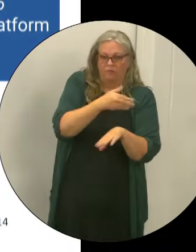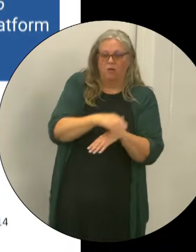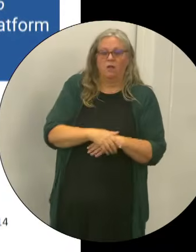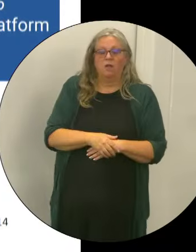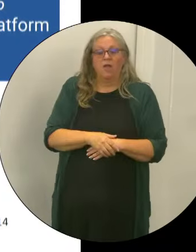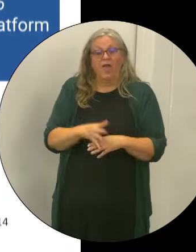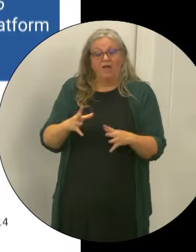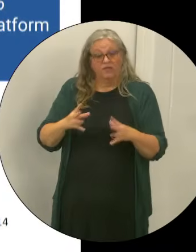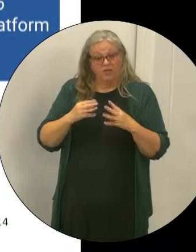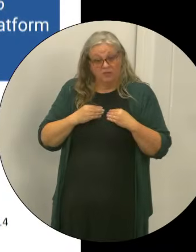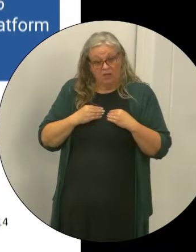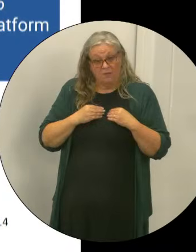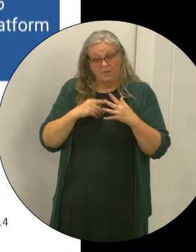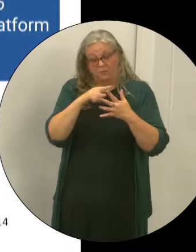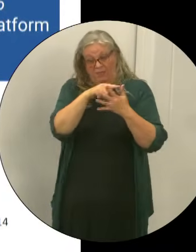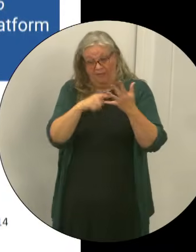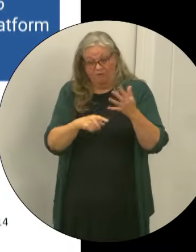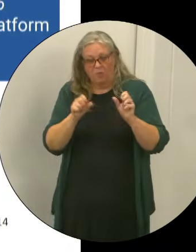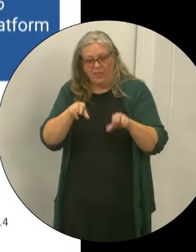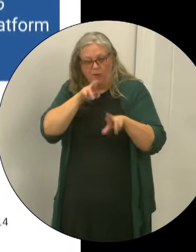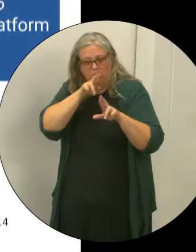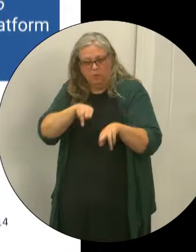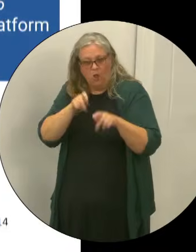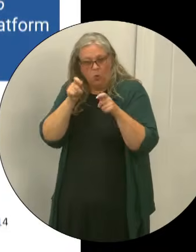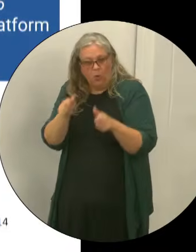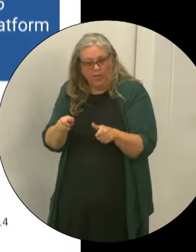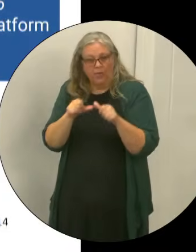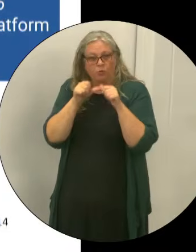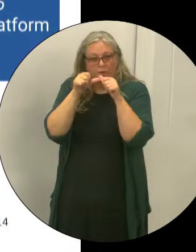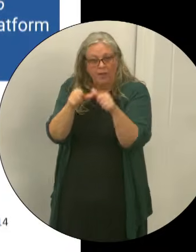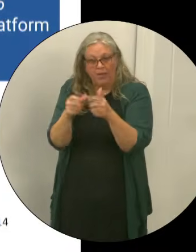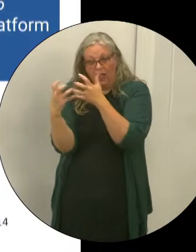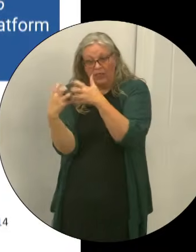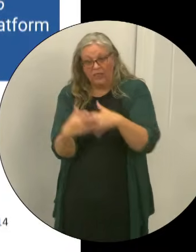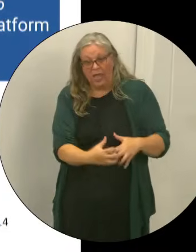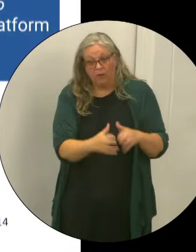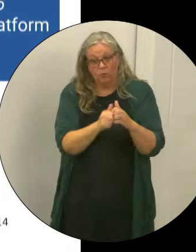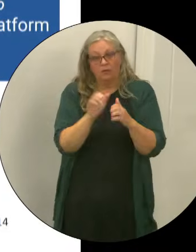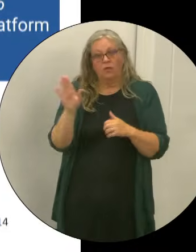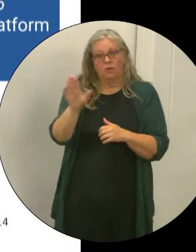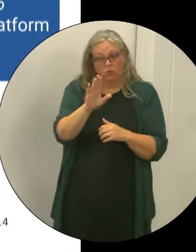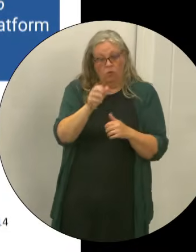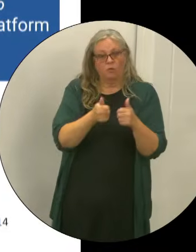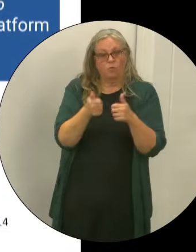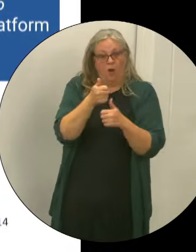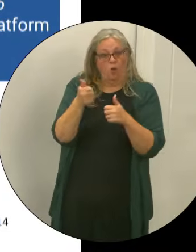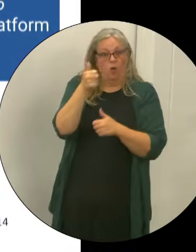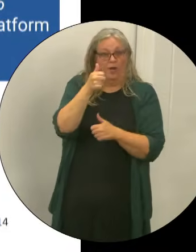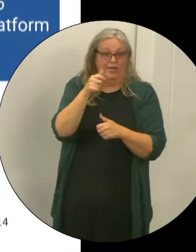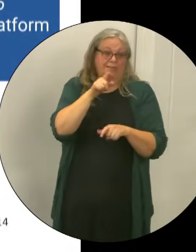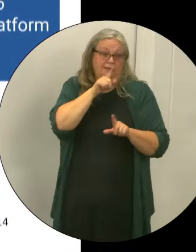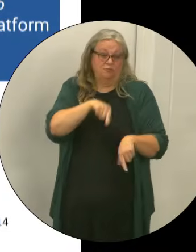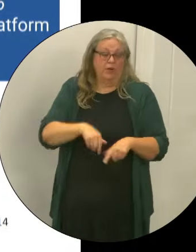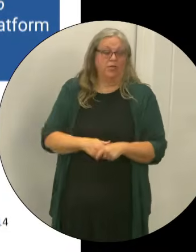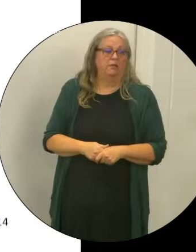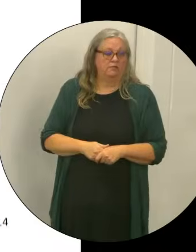adopted platform allows us to respond quickly, remaining aligned with the board's priorities and directives.